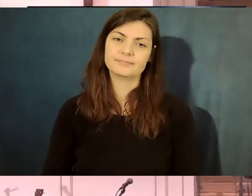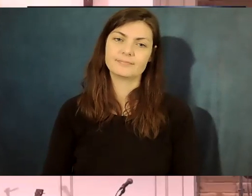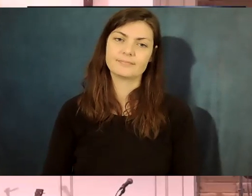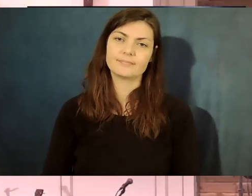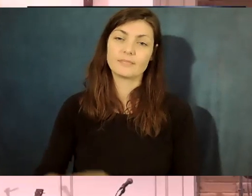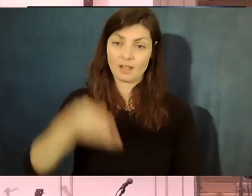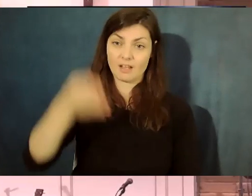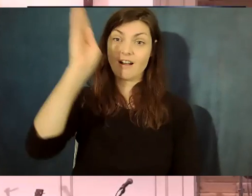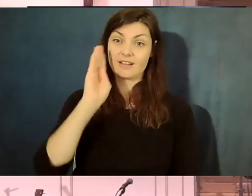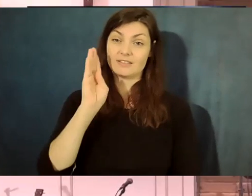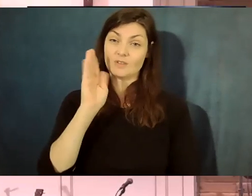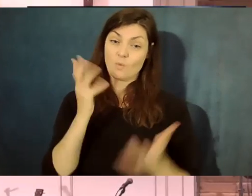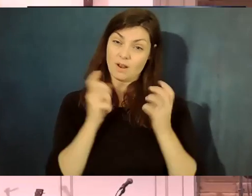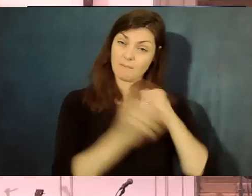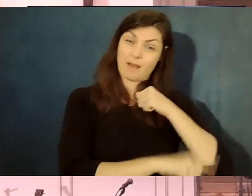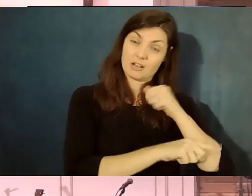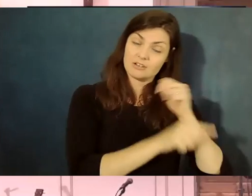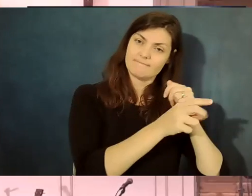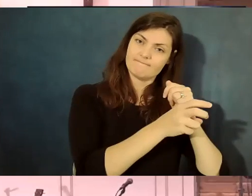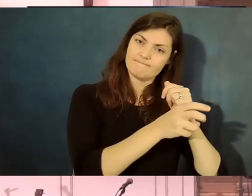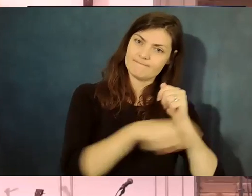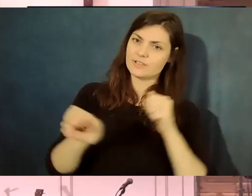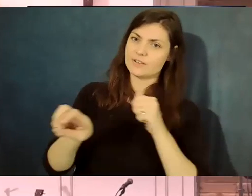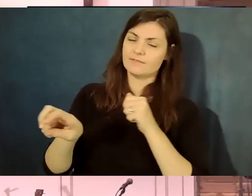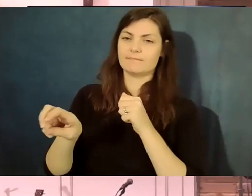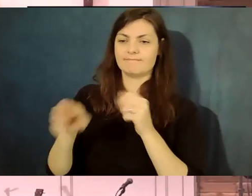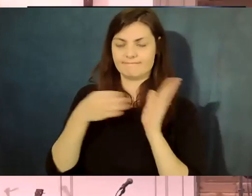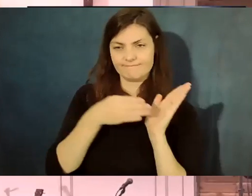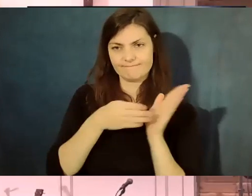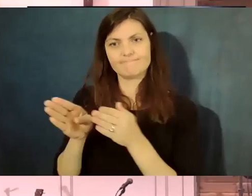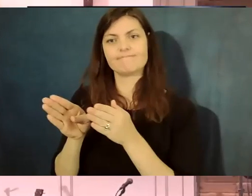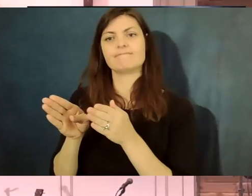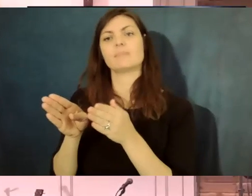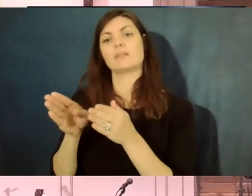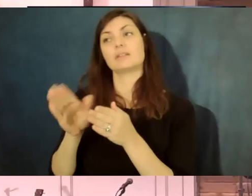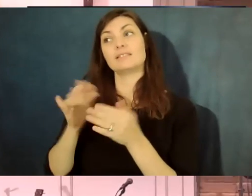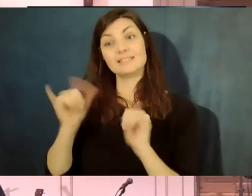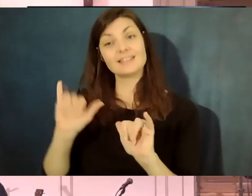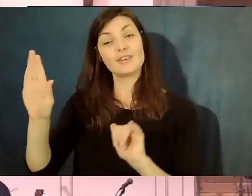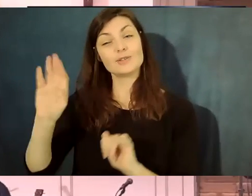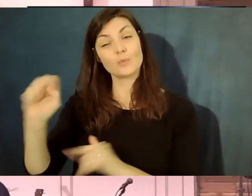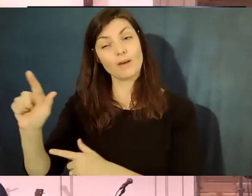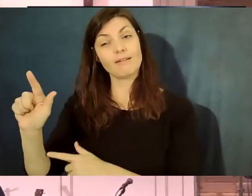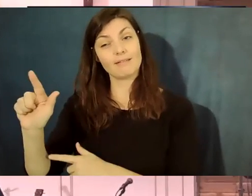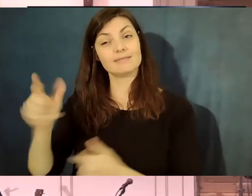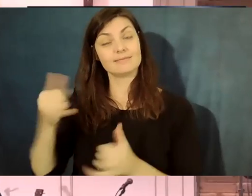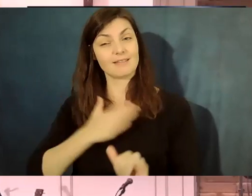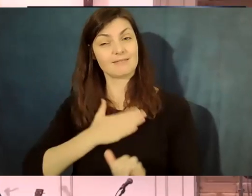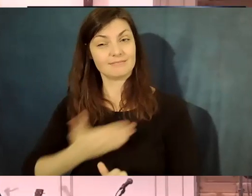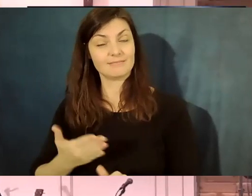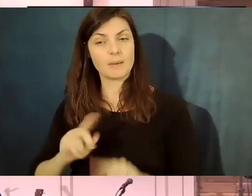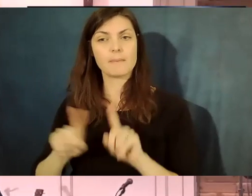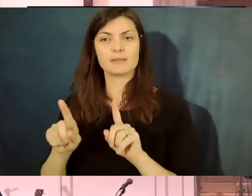God shifted direction to build up an intercessor, to bring about his will in a way that nobody else could yet